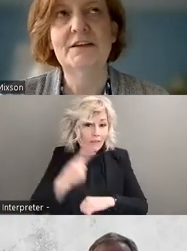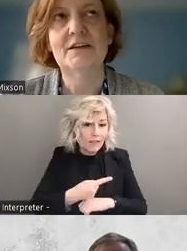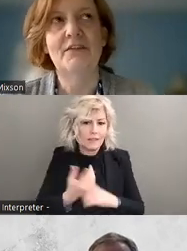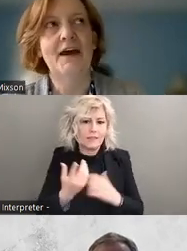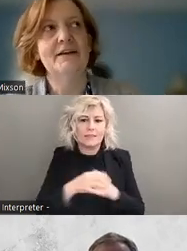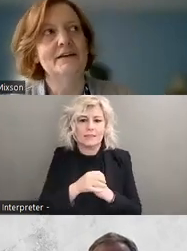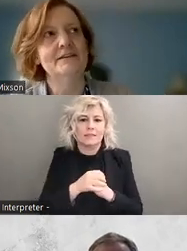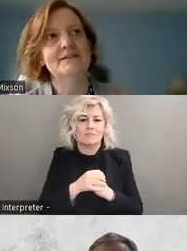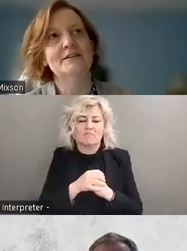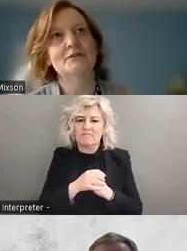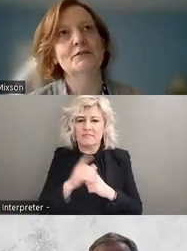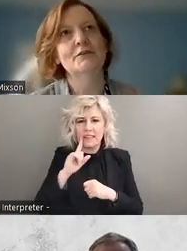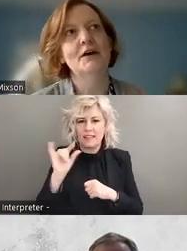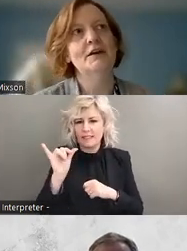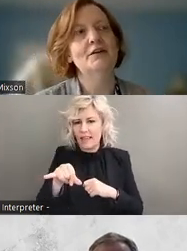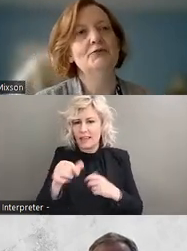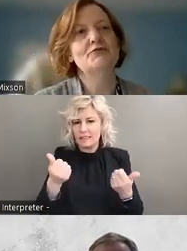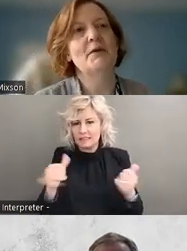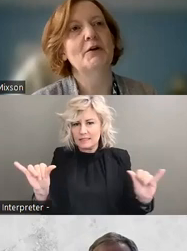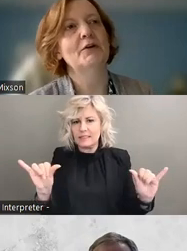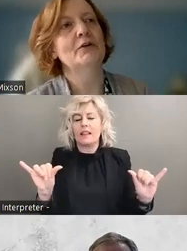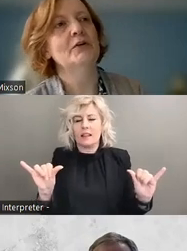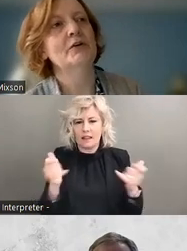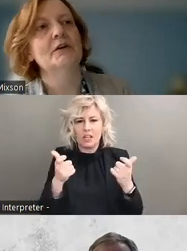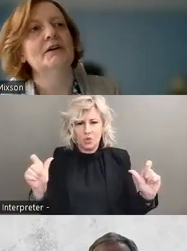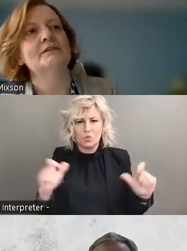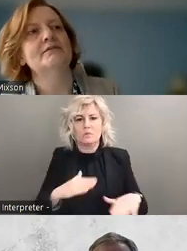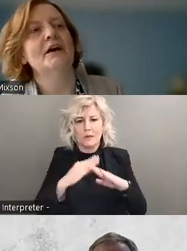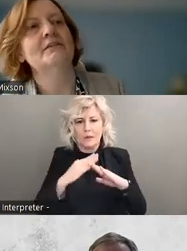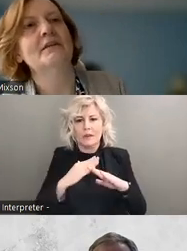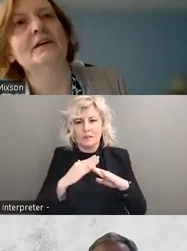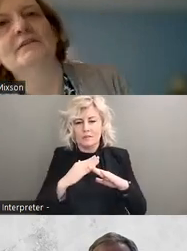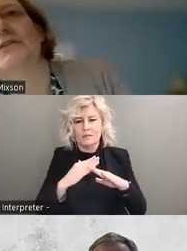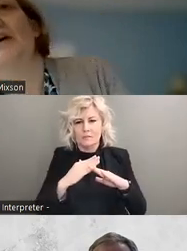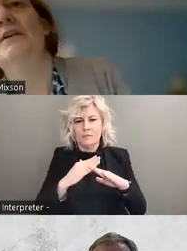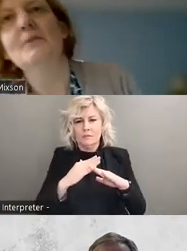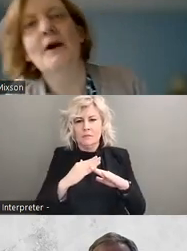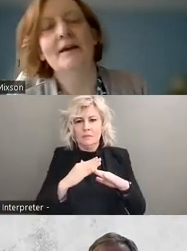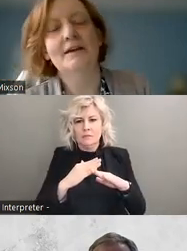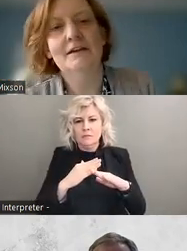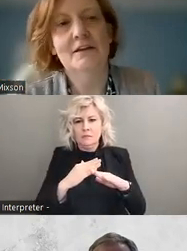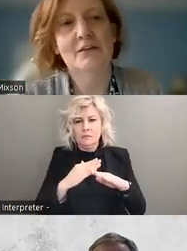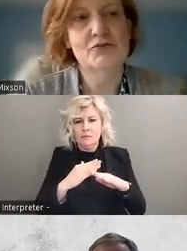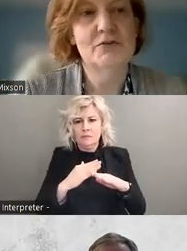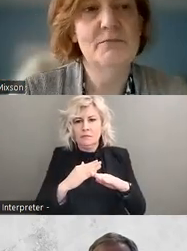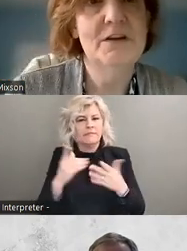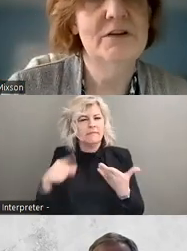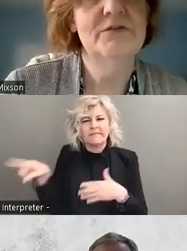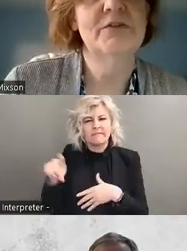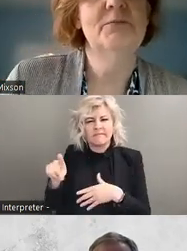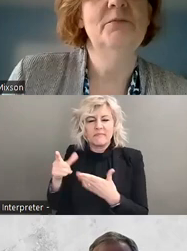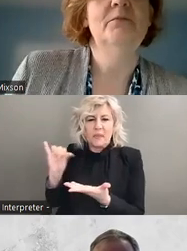And I think that is still a huge barrier, is the fact that there's not the buy-in that there should